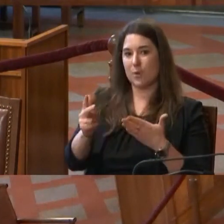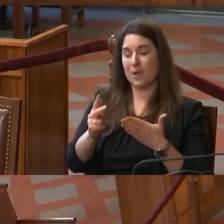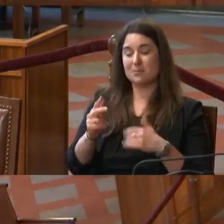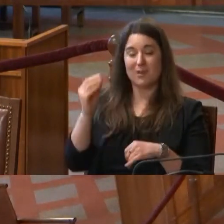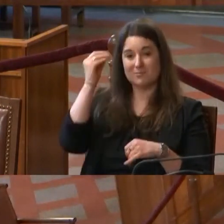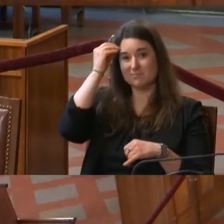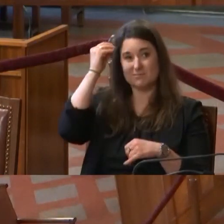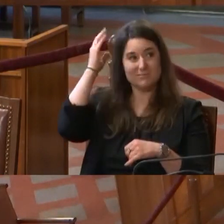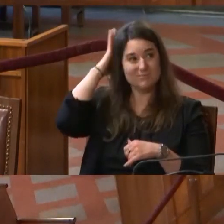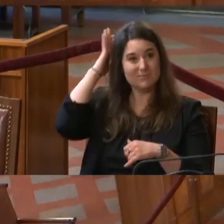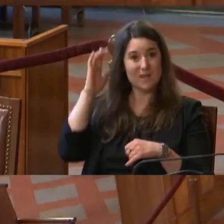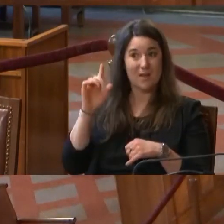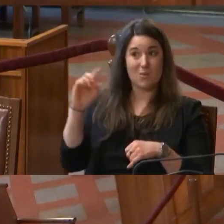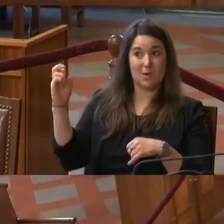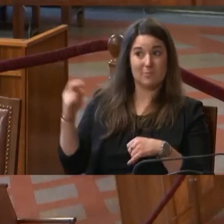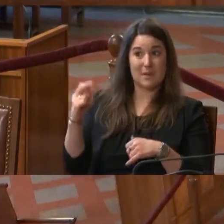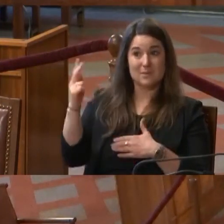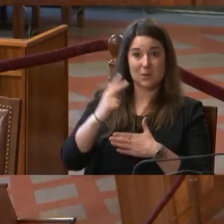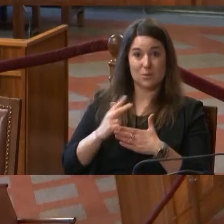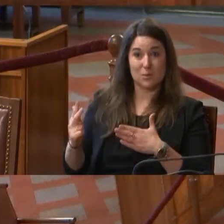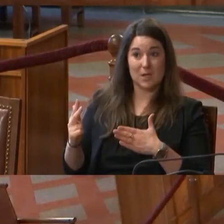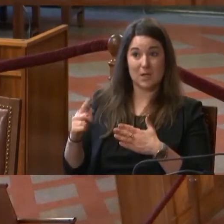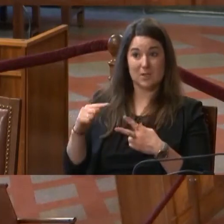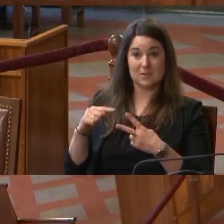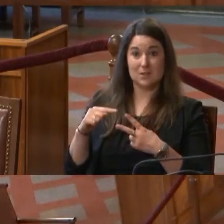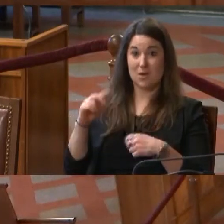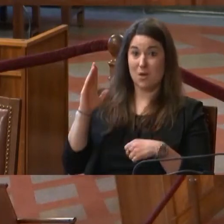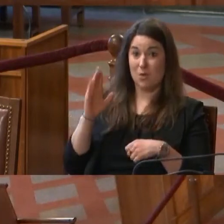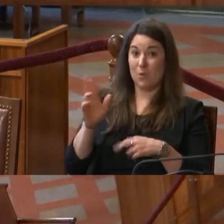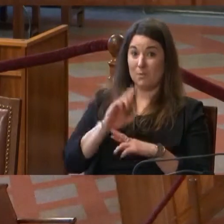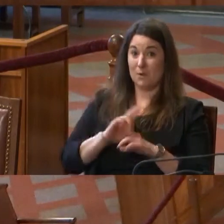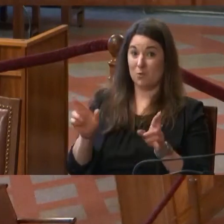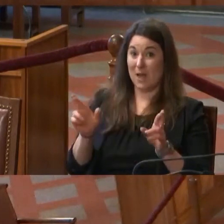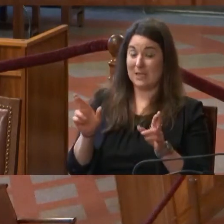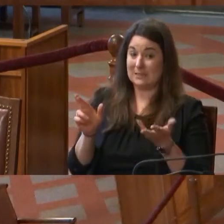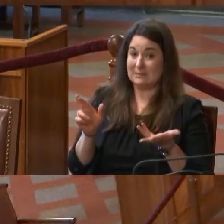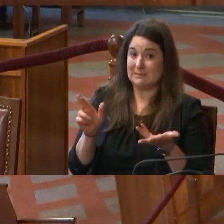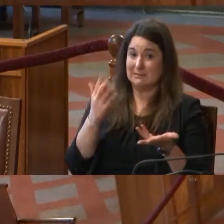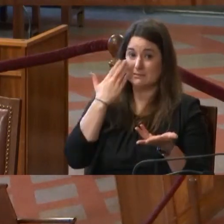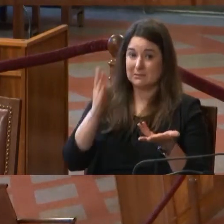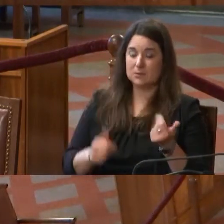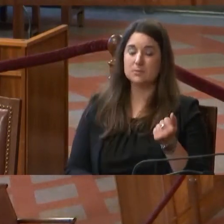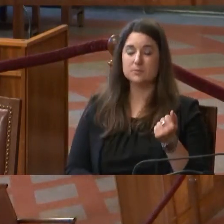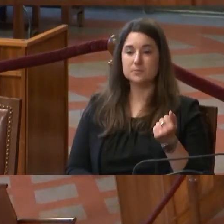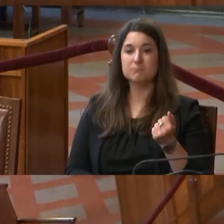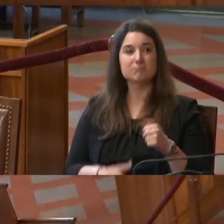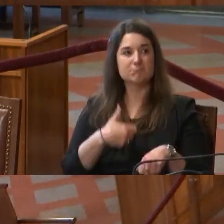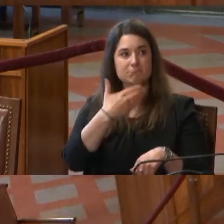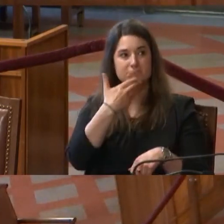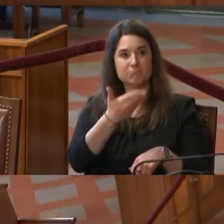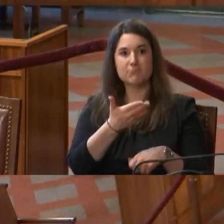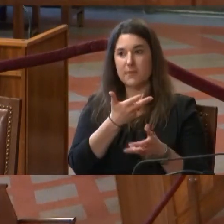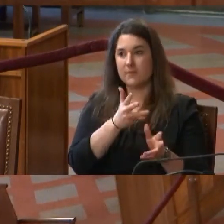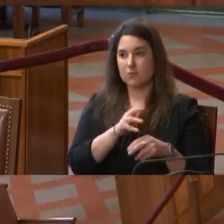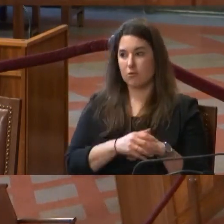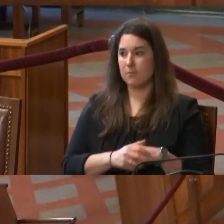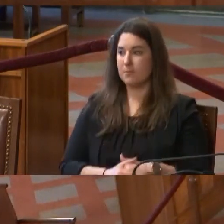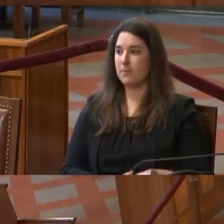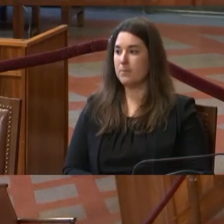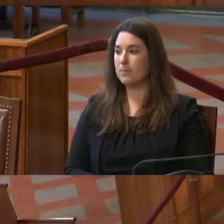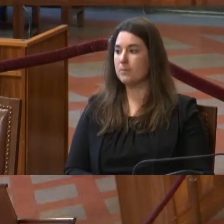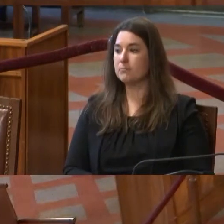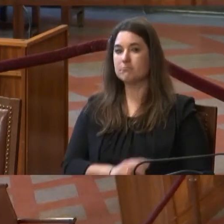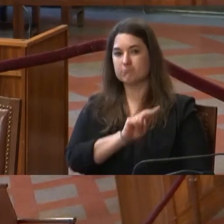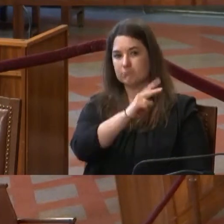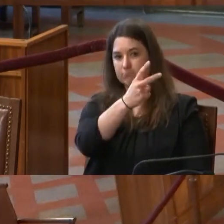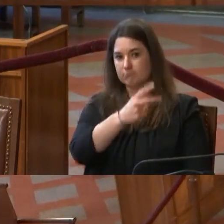mind when it comes back in 3 weeks, I'm not sure that it will be ready then. Thank you. That's all. Second. Thank you.